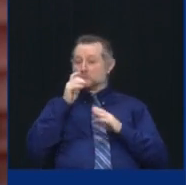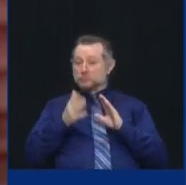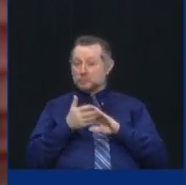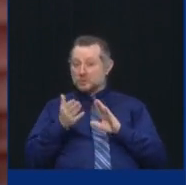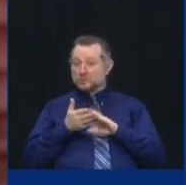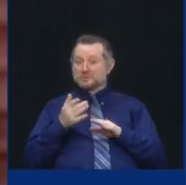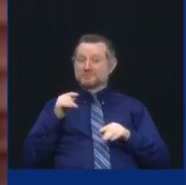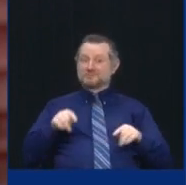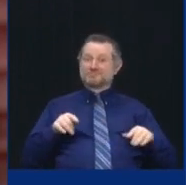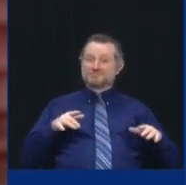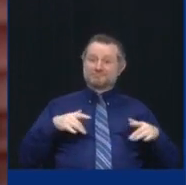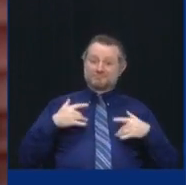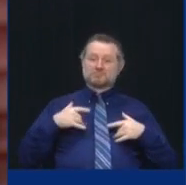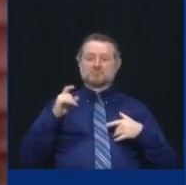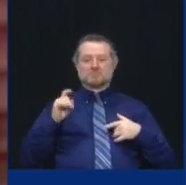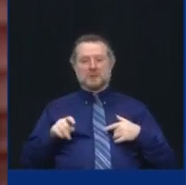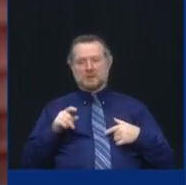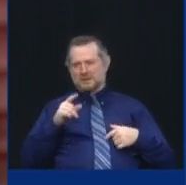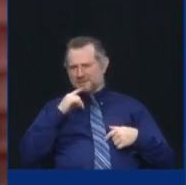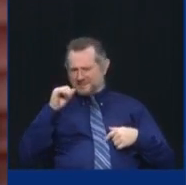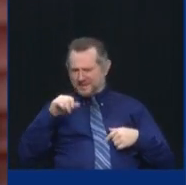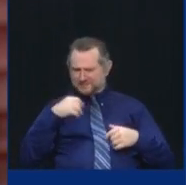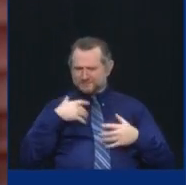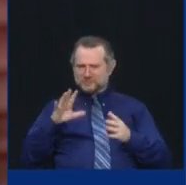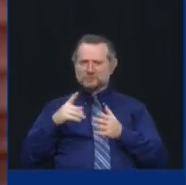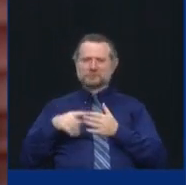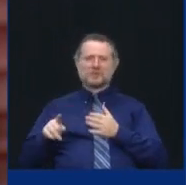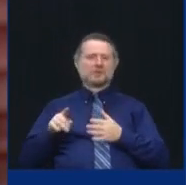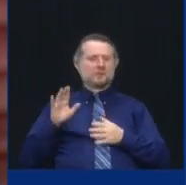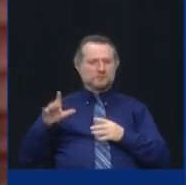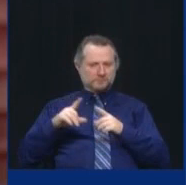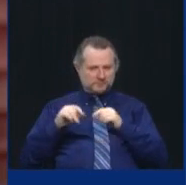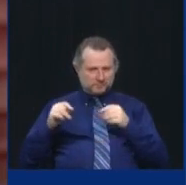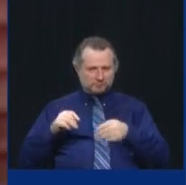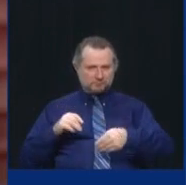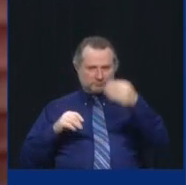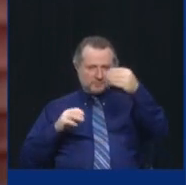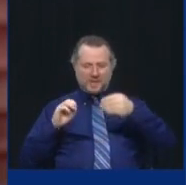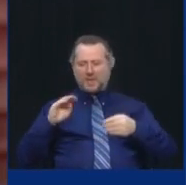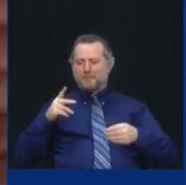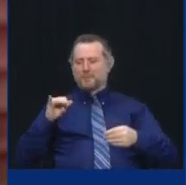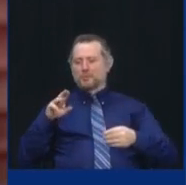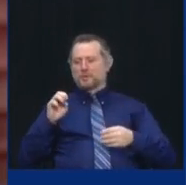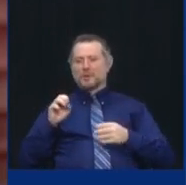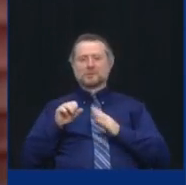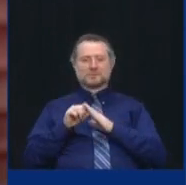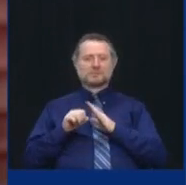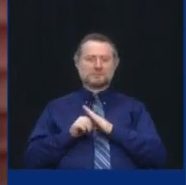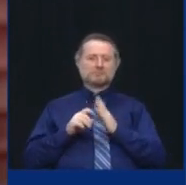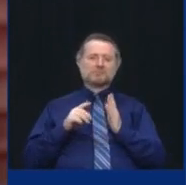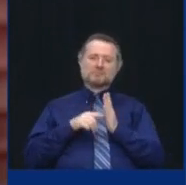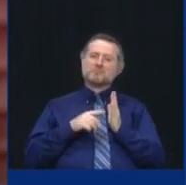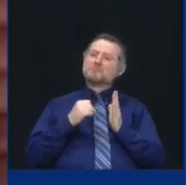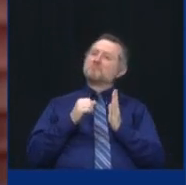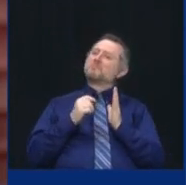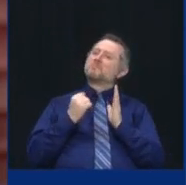best interest to be able to say, yes, I checked the Empire State Pass. If they didn't have a pass, they had a card, but they were checked when they walked in the